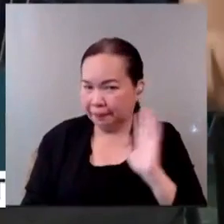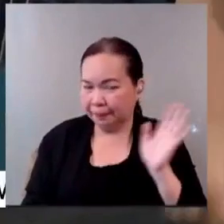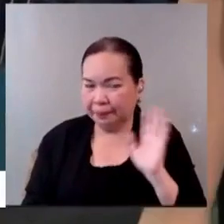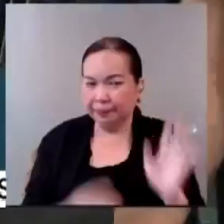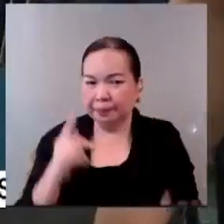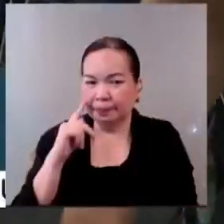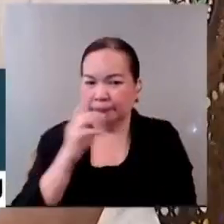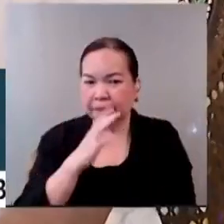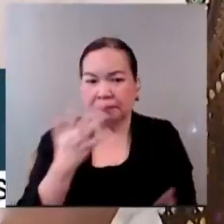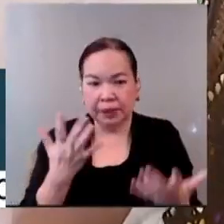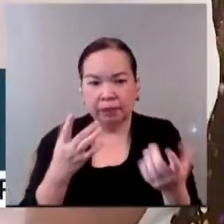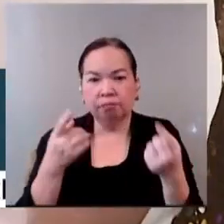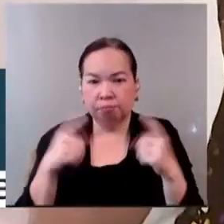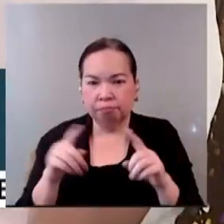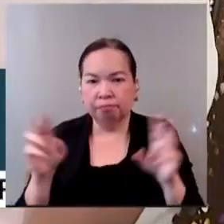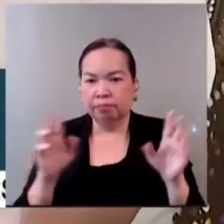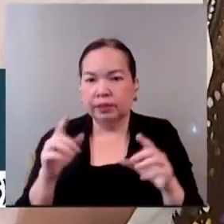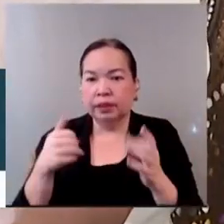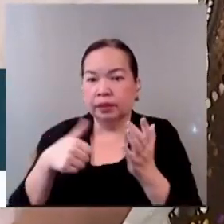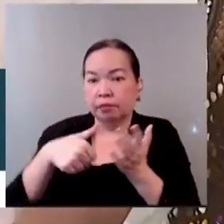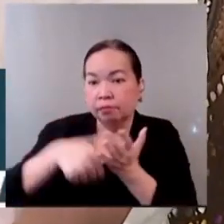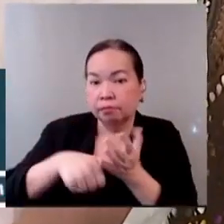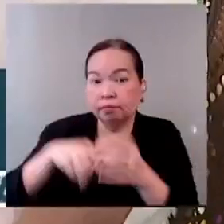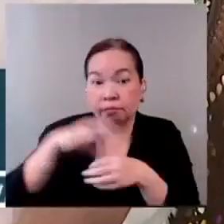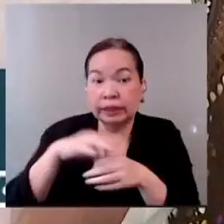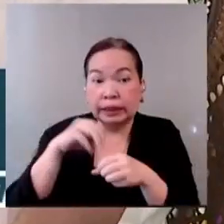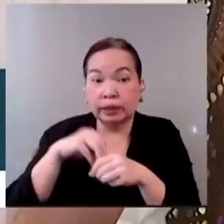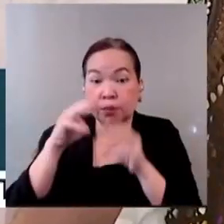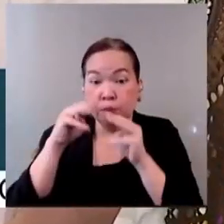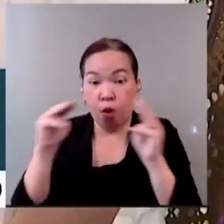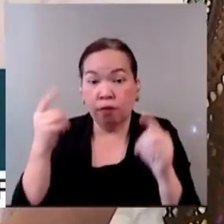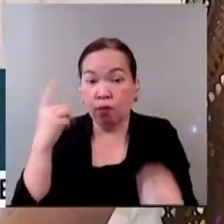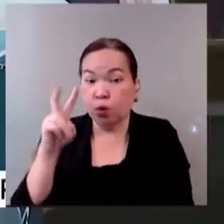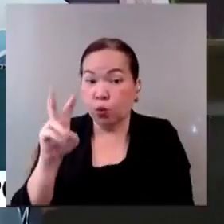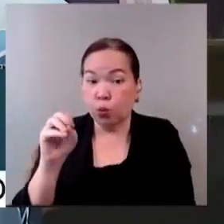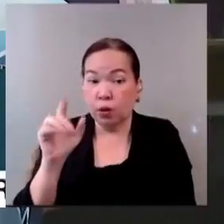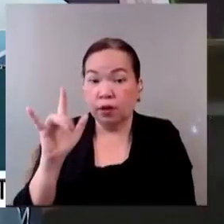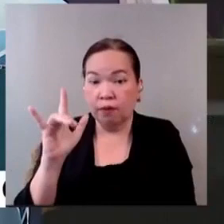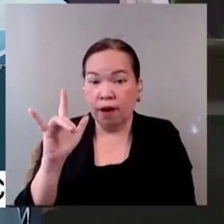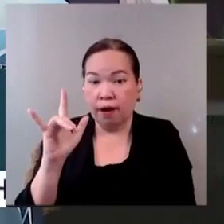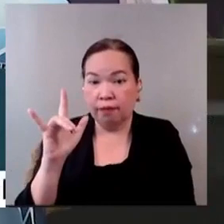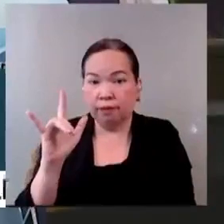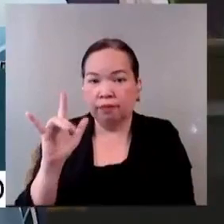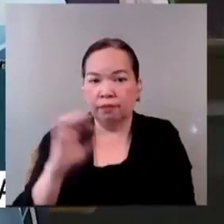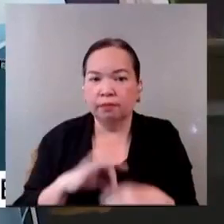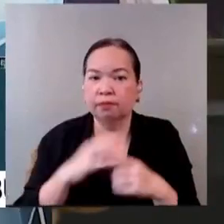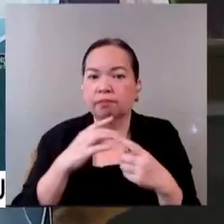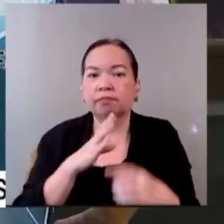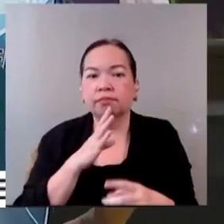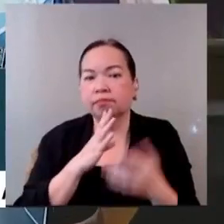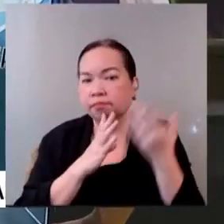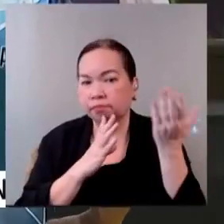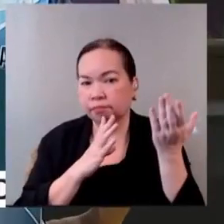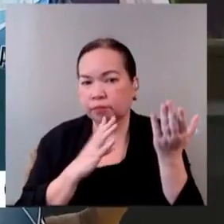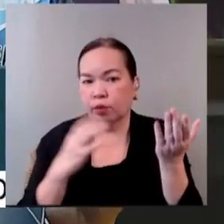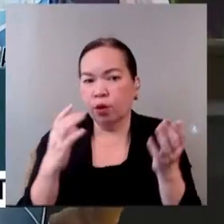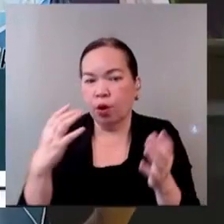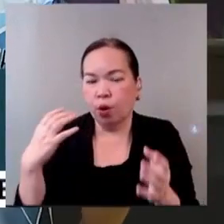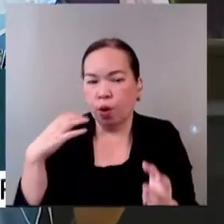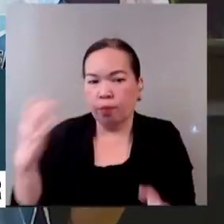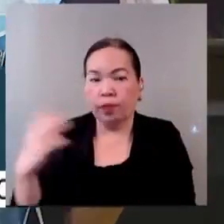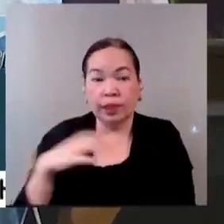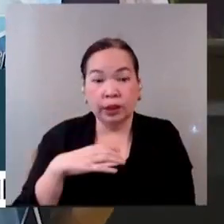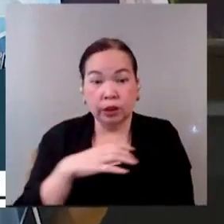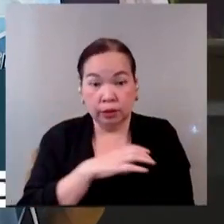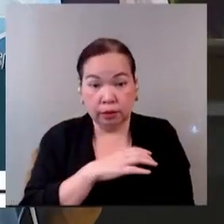to happen again, this time for the 2025 midterm elections. This was the statement of COMELEC Chairman George Garcia this morning